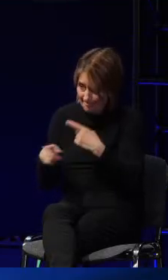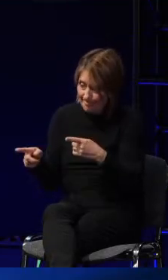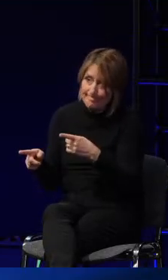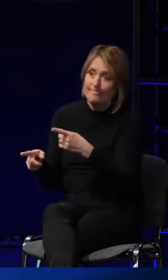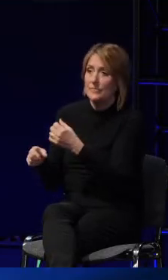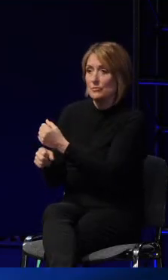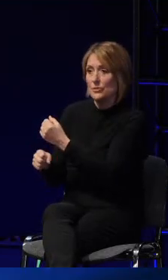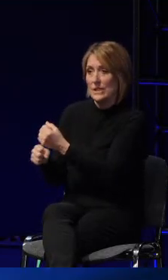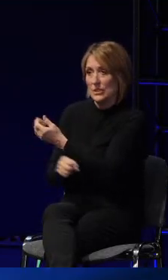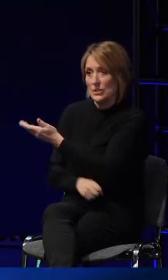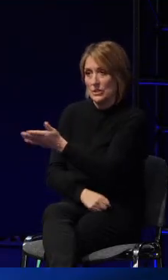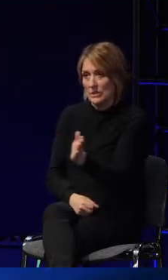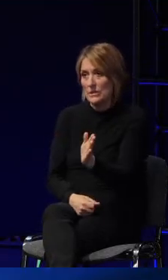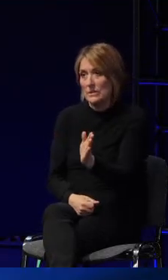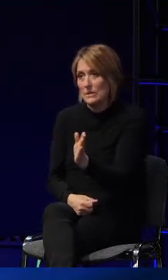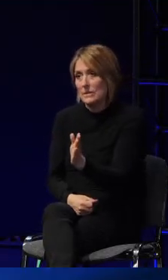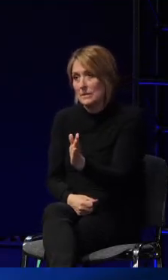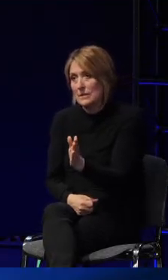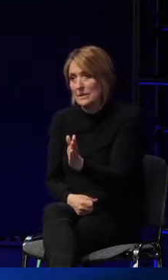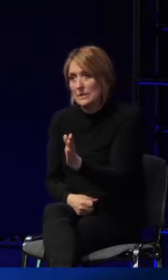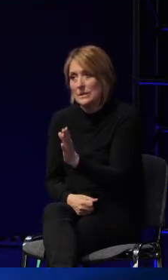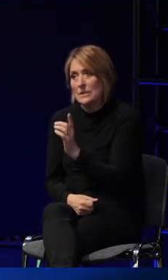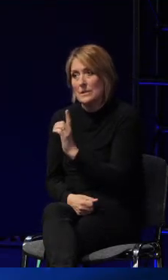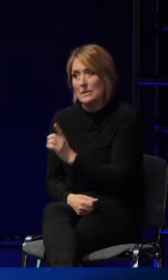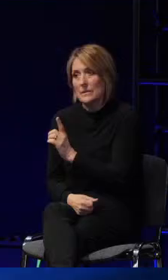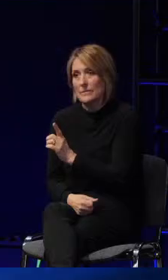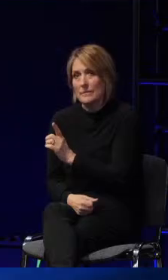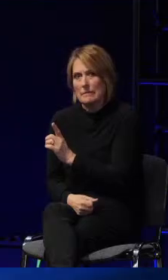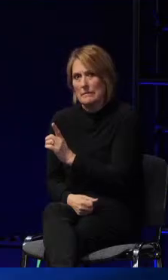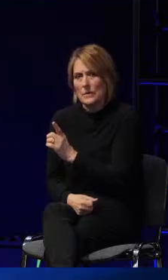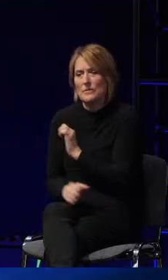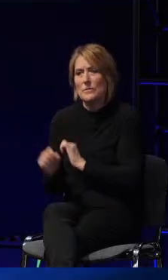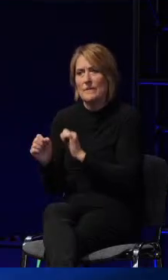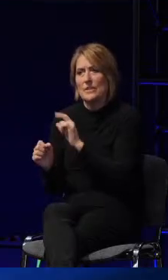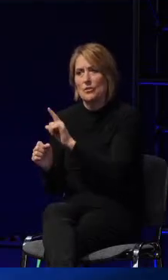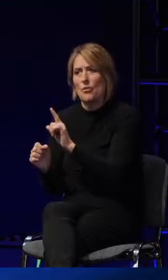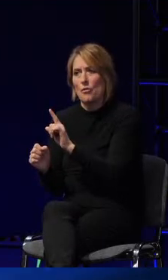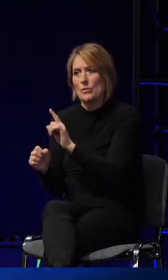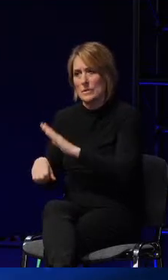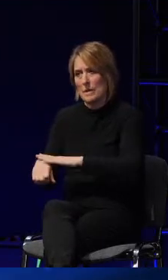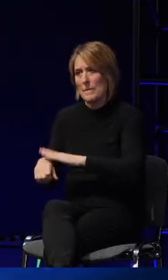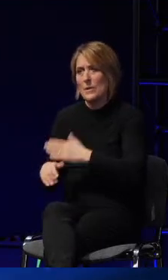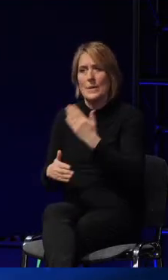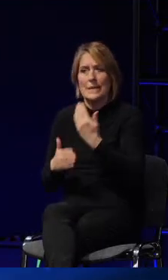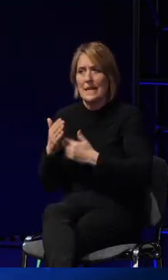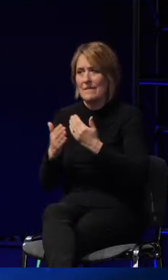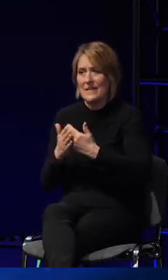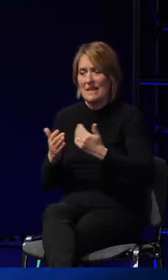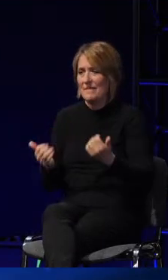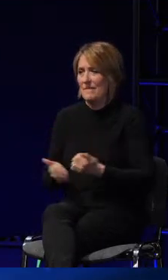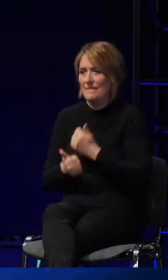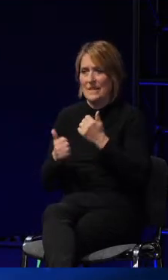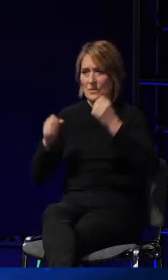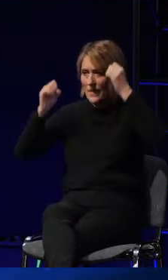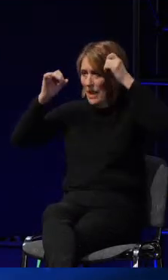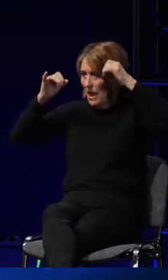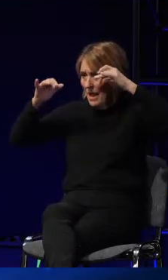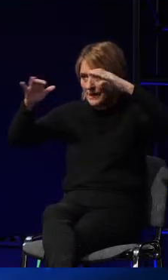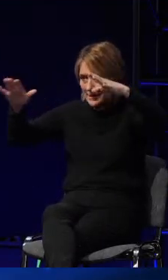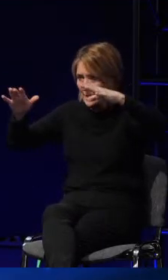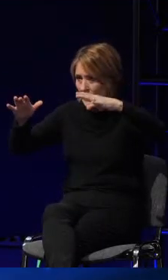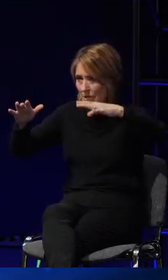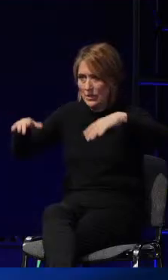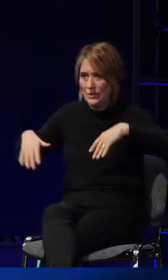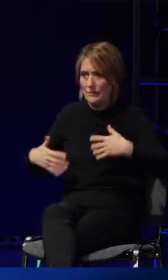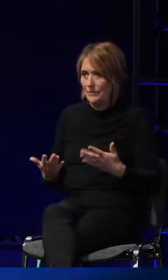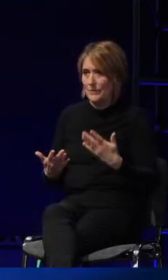it's one of the reasons you try and defend your grade time, right? Because you can be like, I'd never finish lighting on set. You couldn't and shoot the pace we